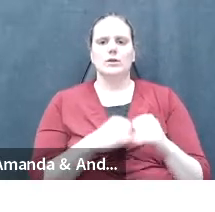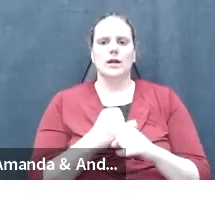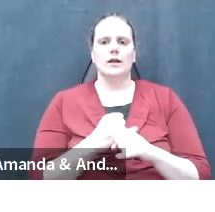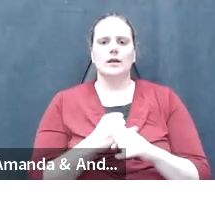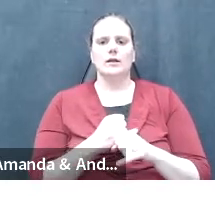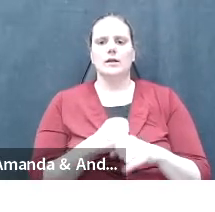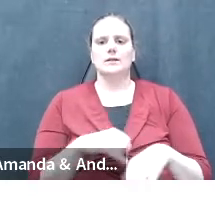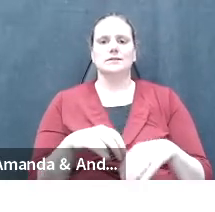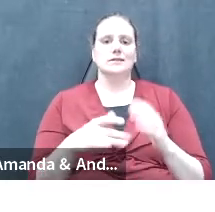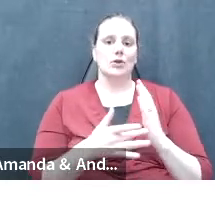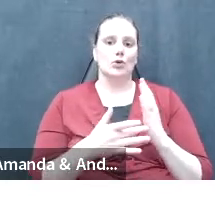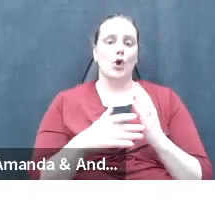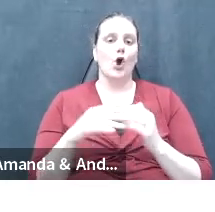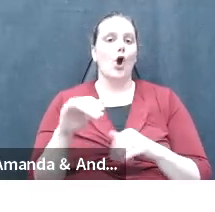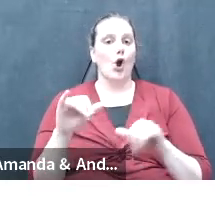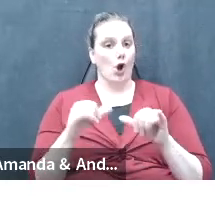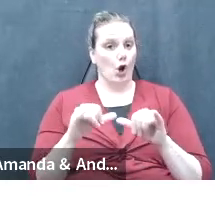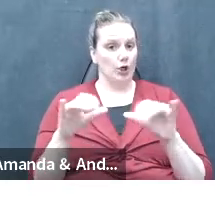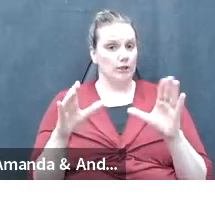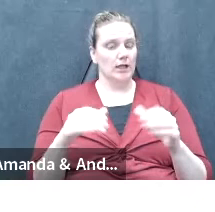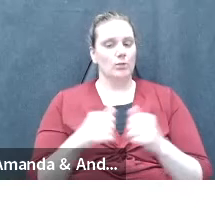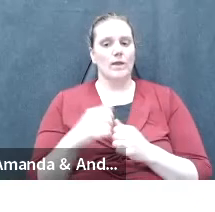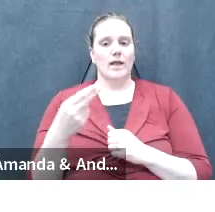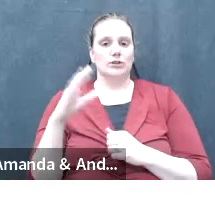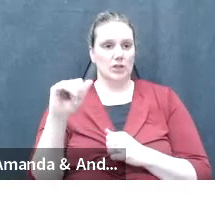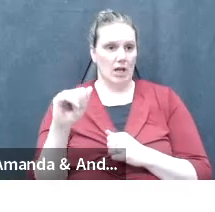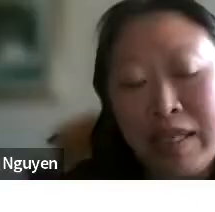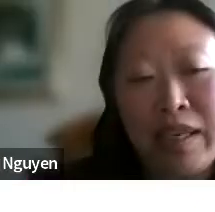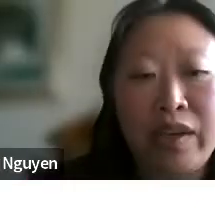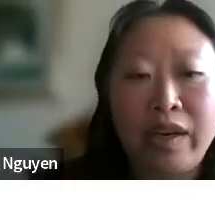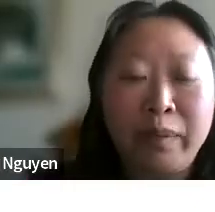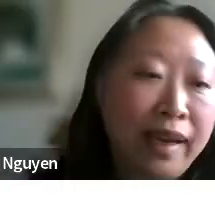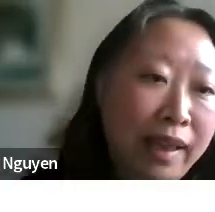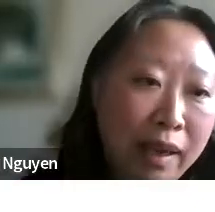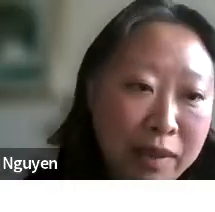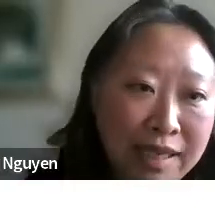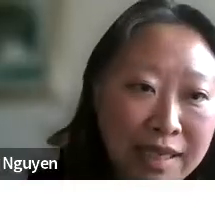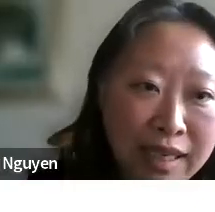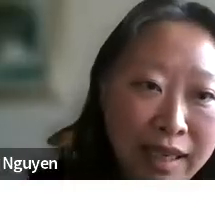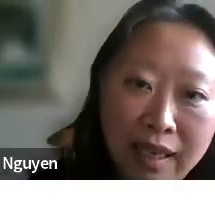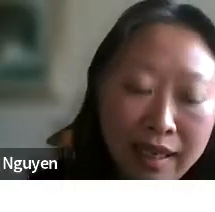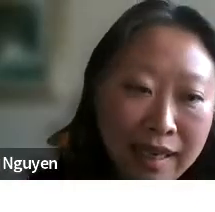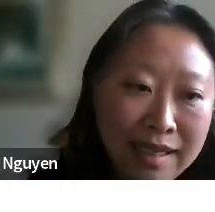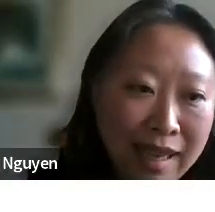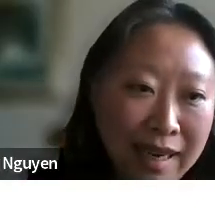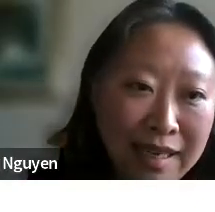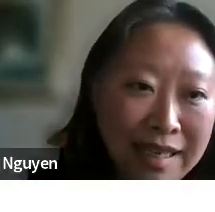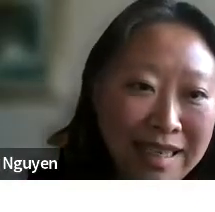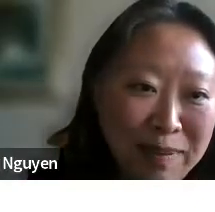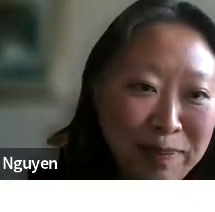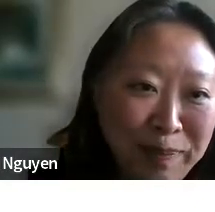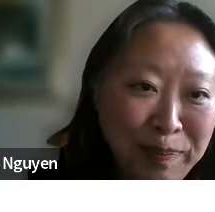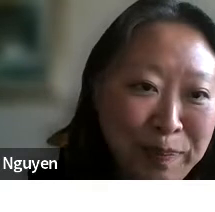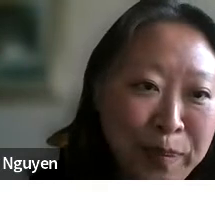architect with HCA. And I'll be going into a little bit more detail on what Kelly had presented. Next slide.